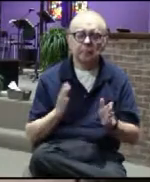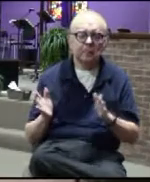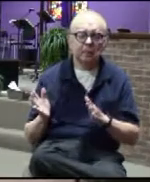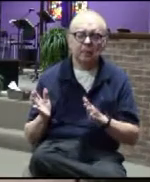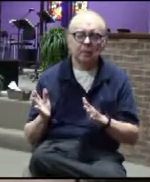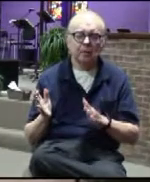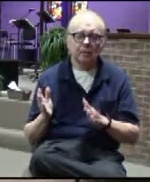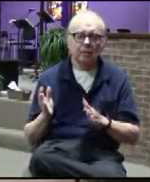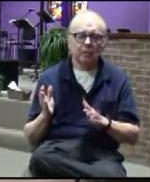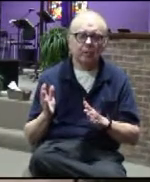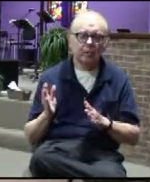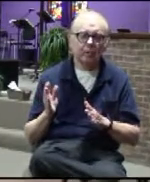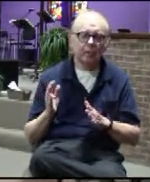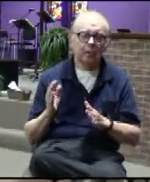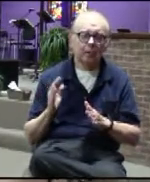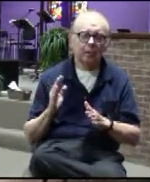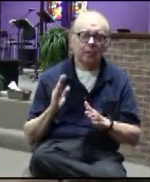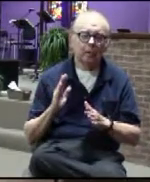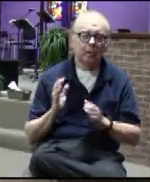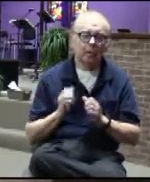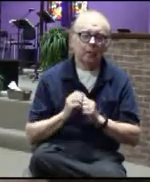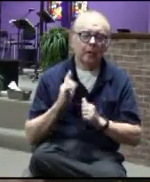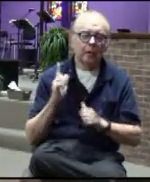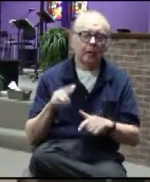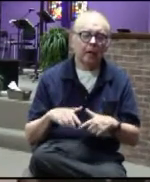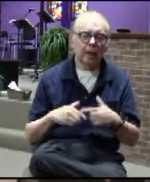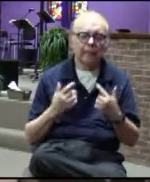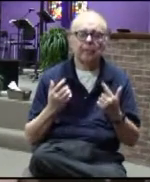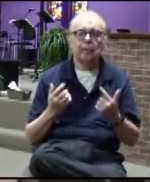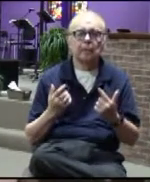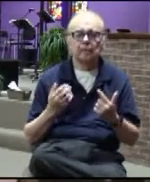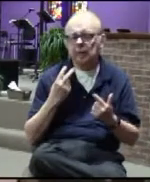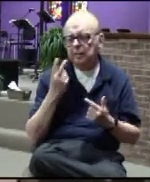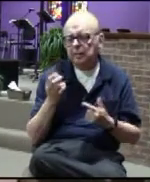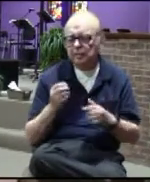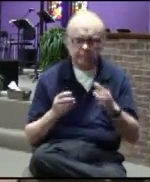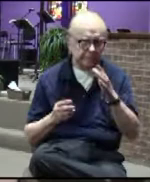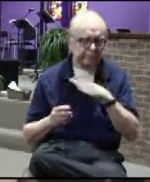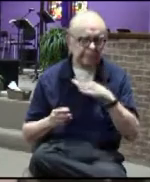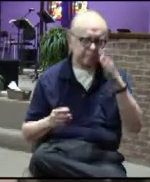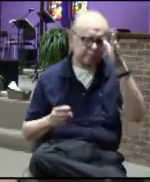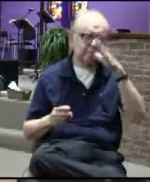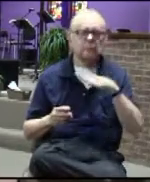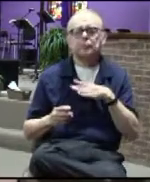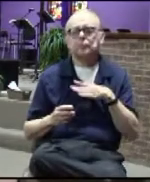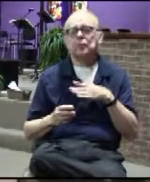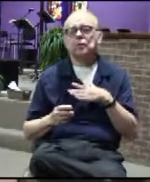in her life you see ladies and gentlemen